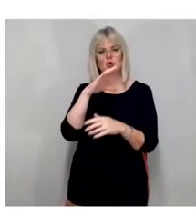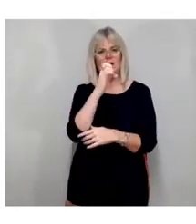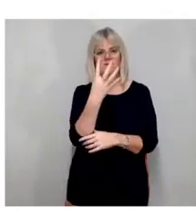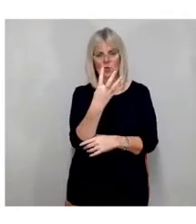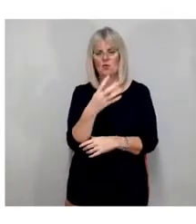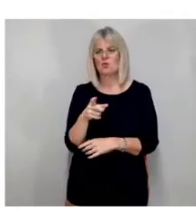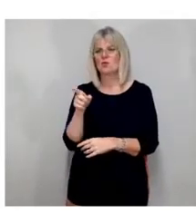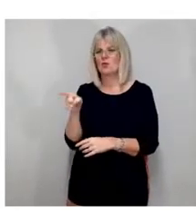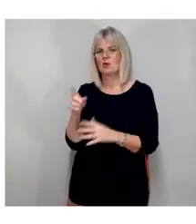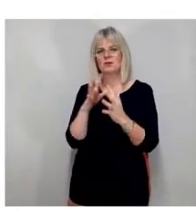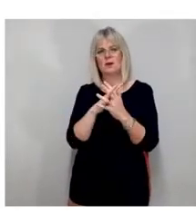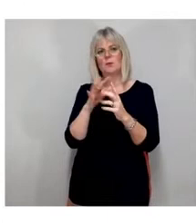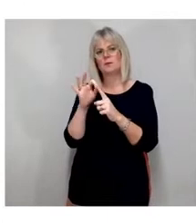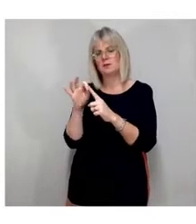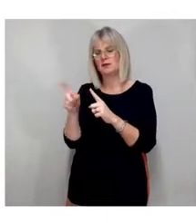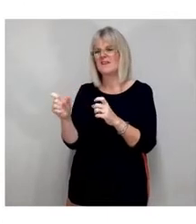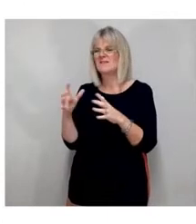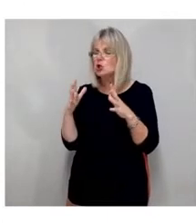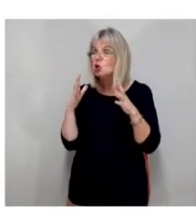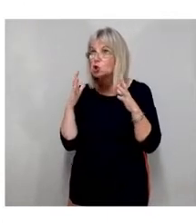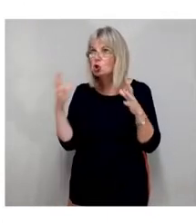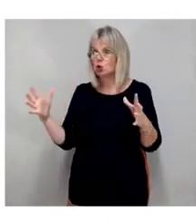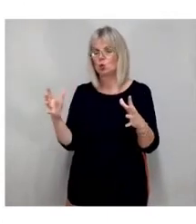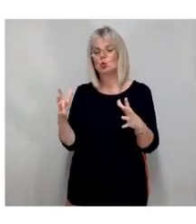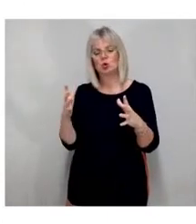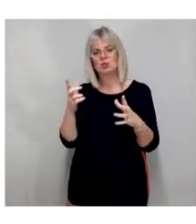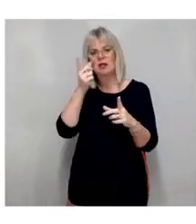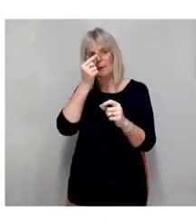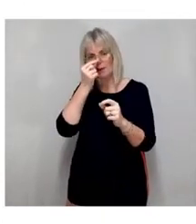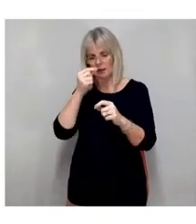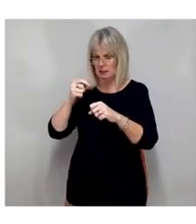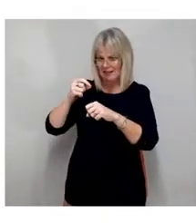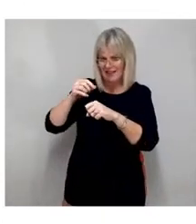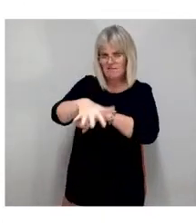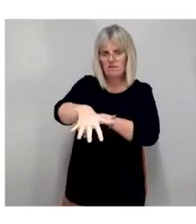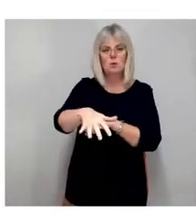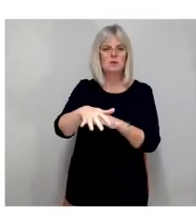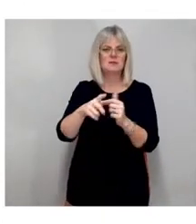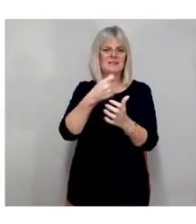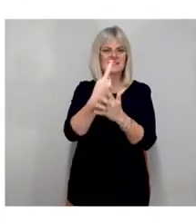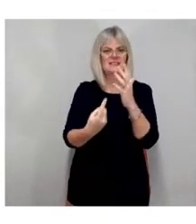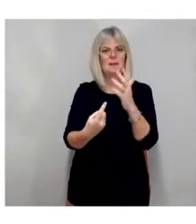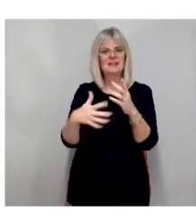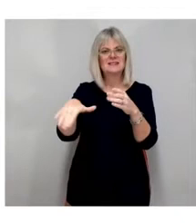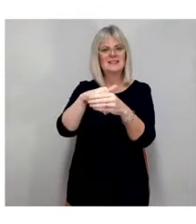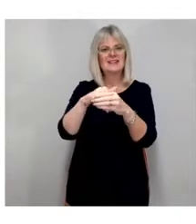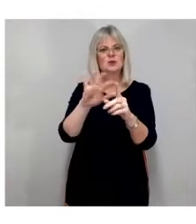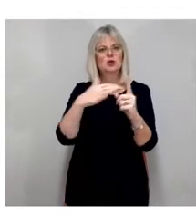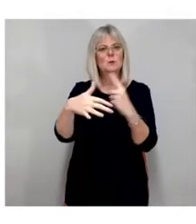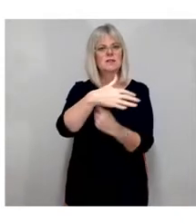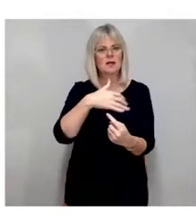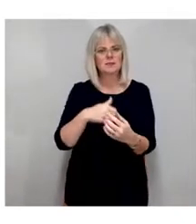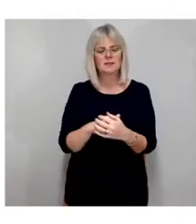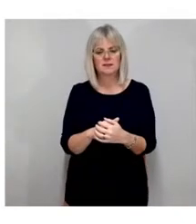to really influence the representation of disability in society. So talk to me a bit about